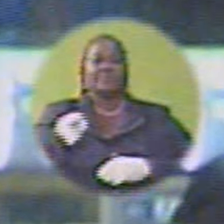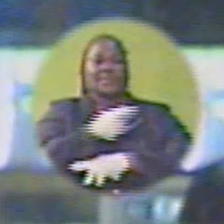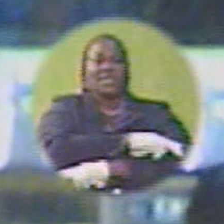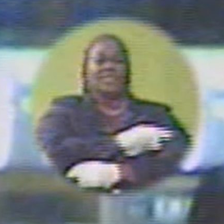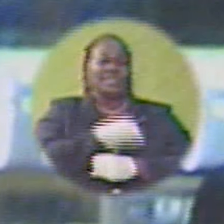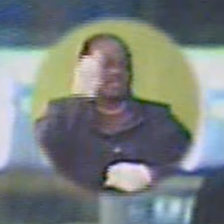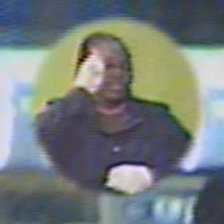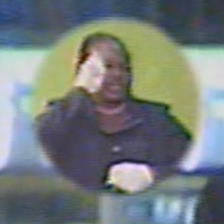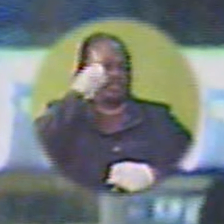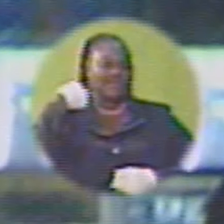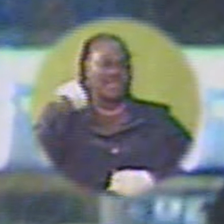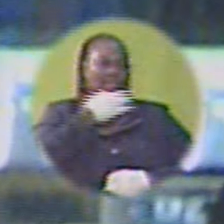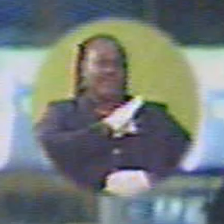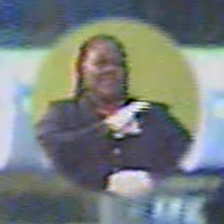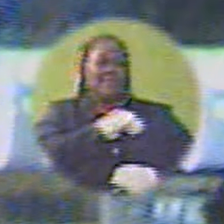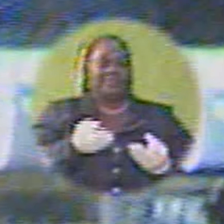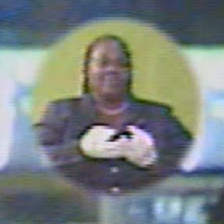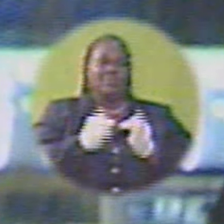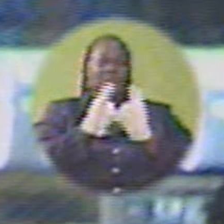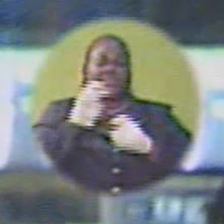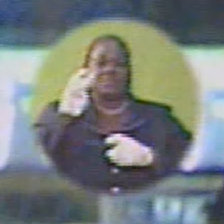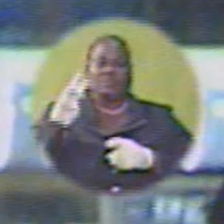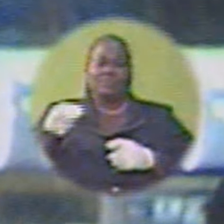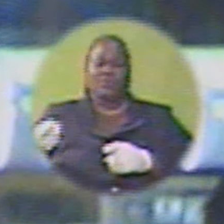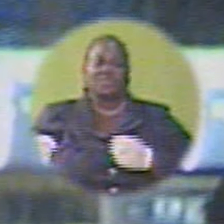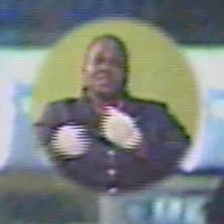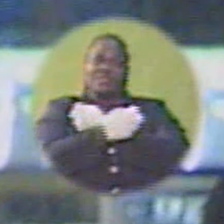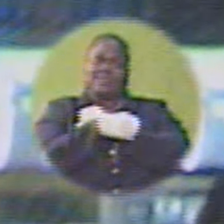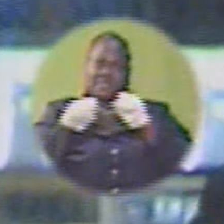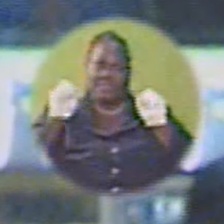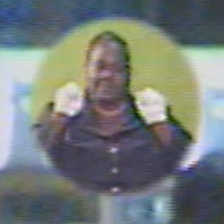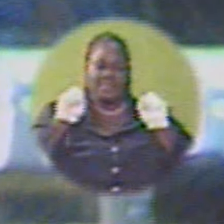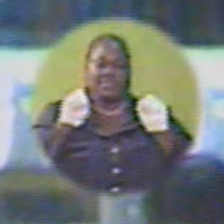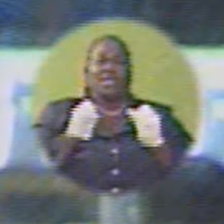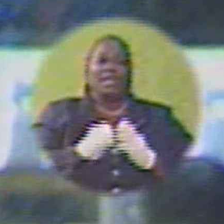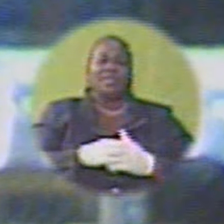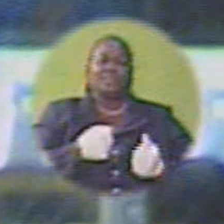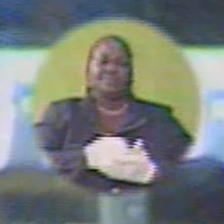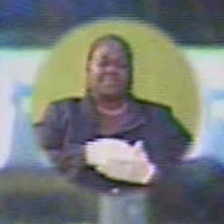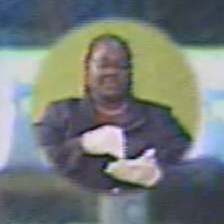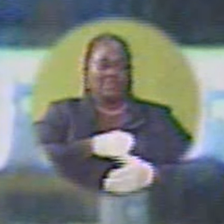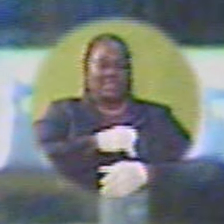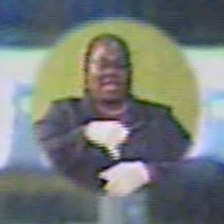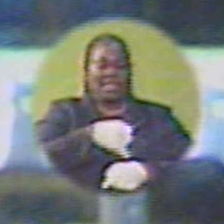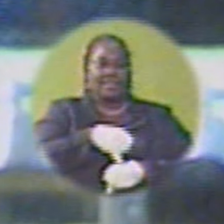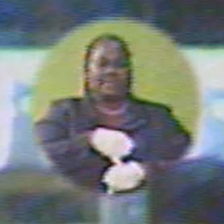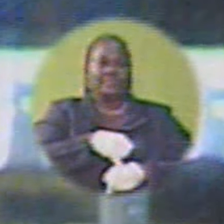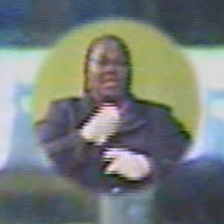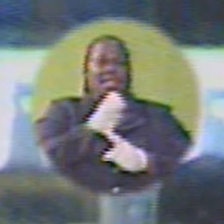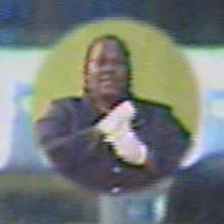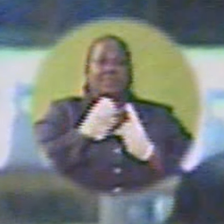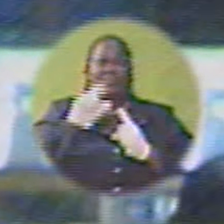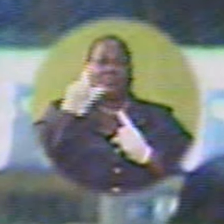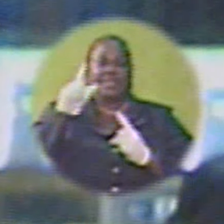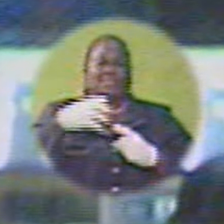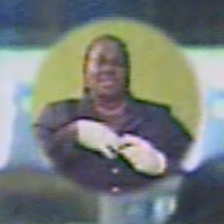staff members on the importance of water and water conservation and methods on the island. Environmental Health and